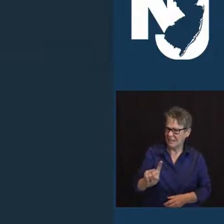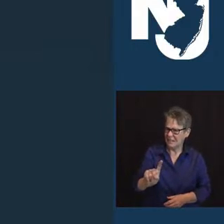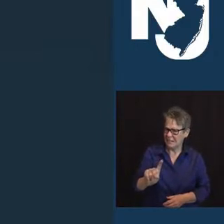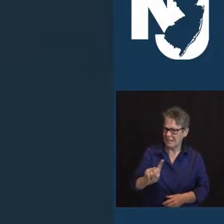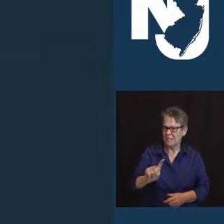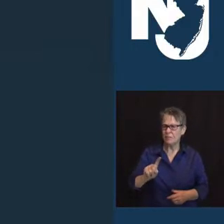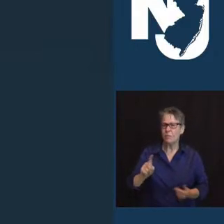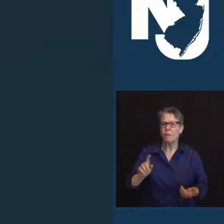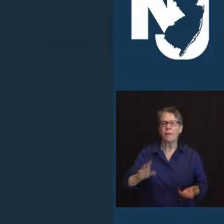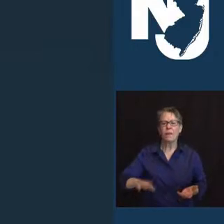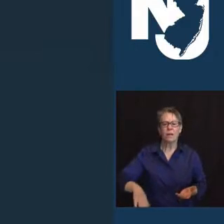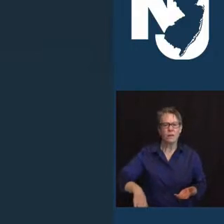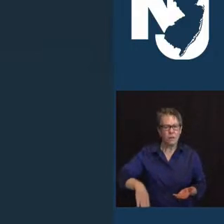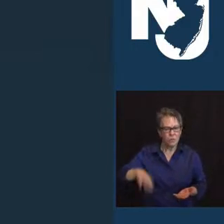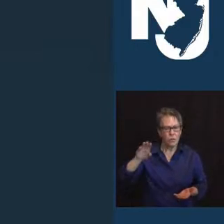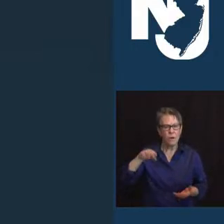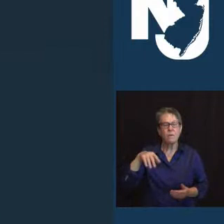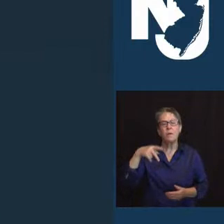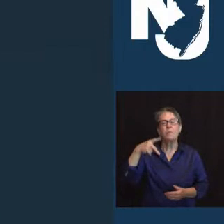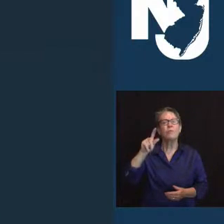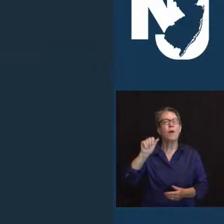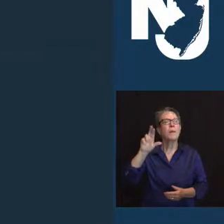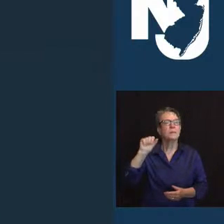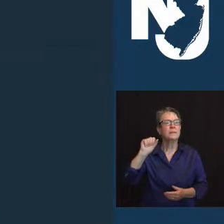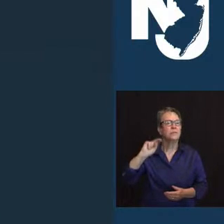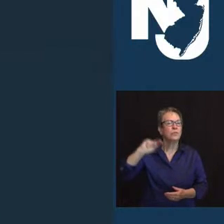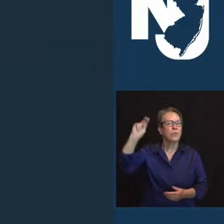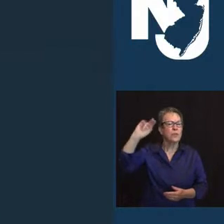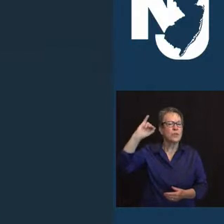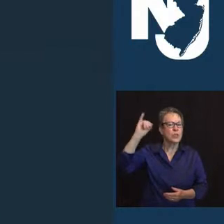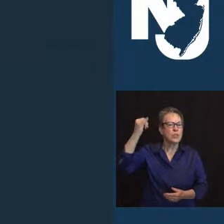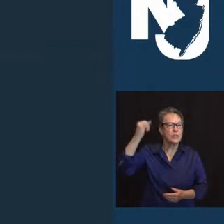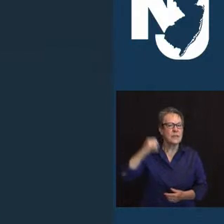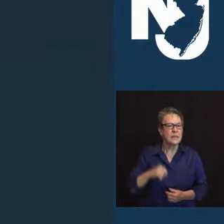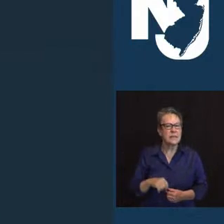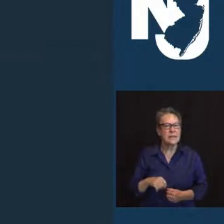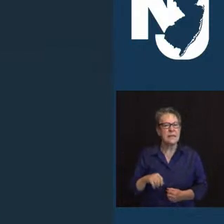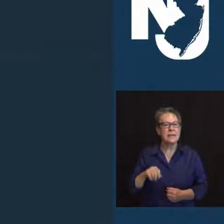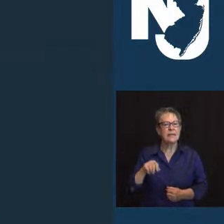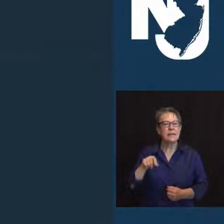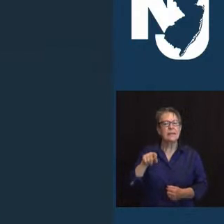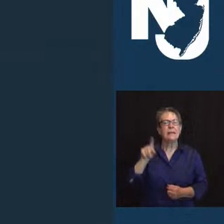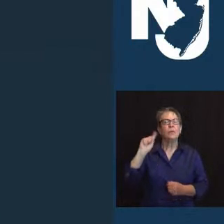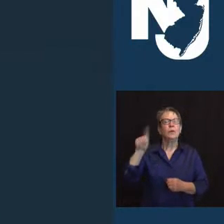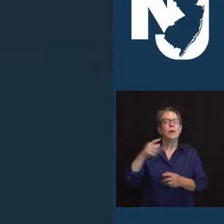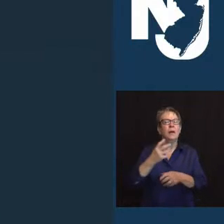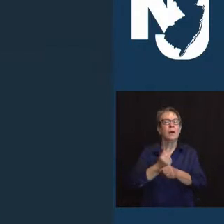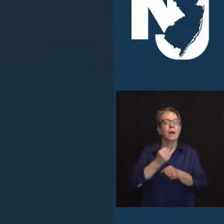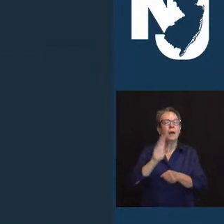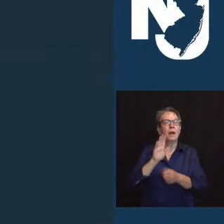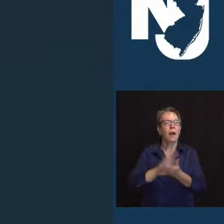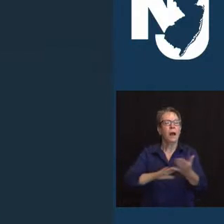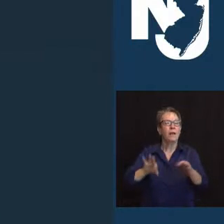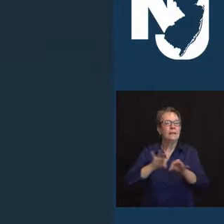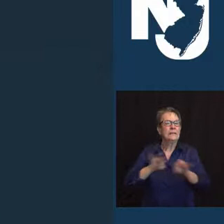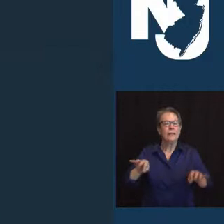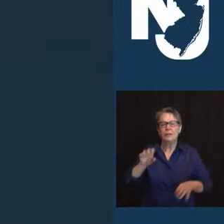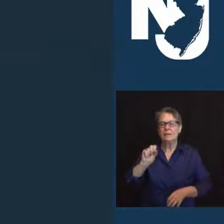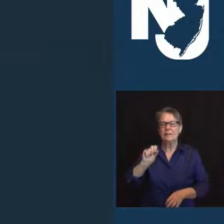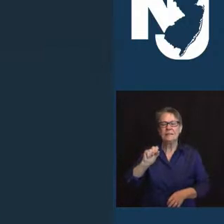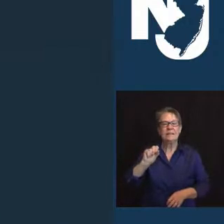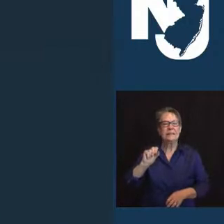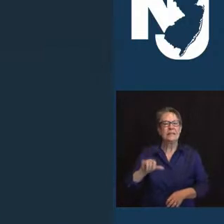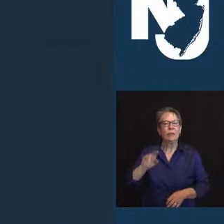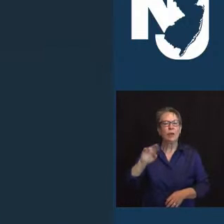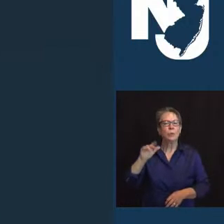business at Syracuse University. And after working in corporate offices and owning his own commercial sign business, he chose